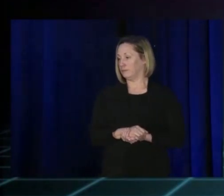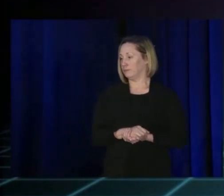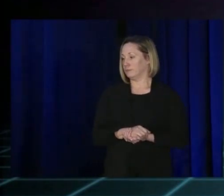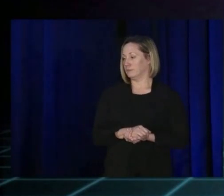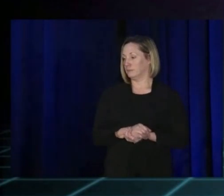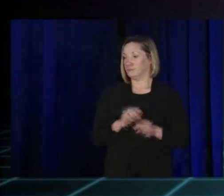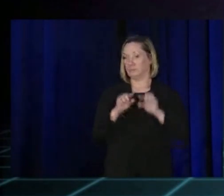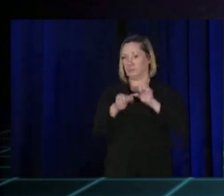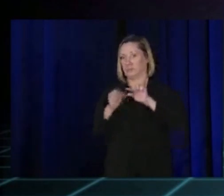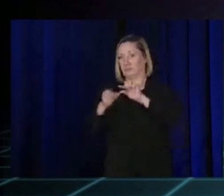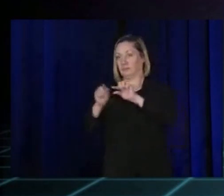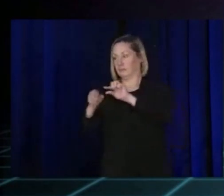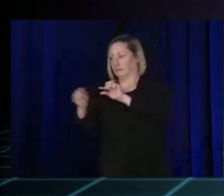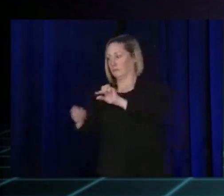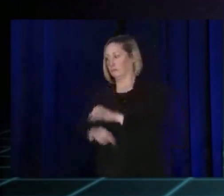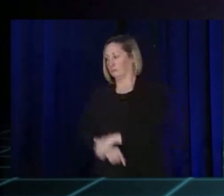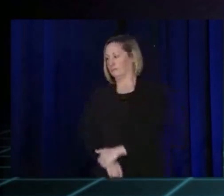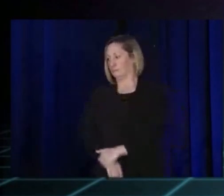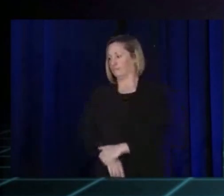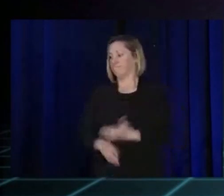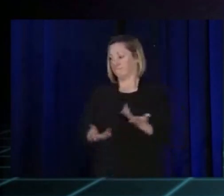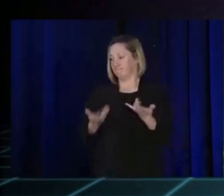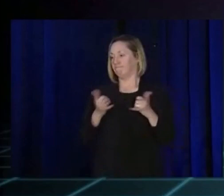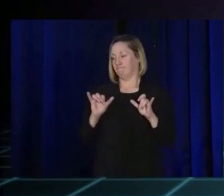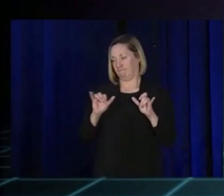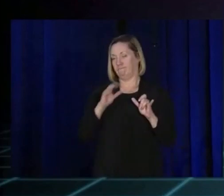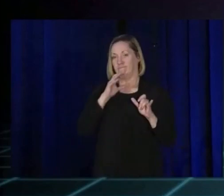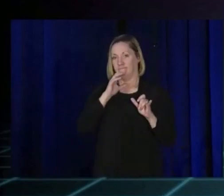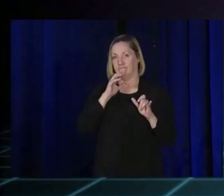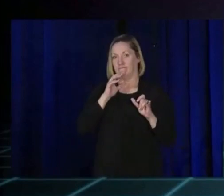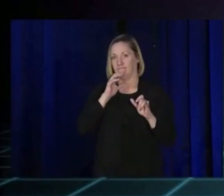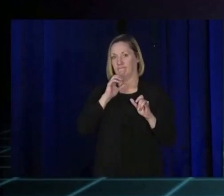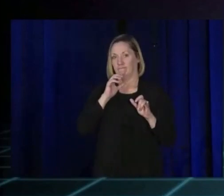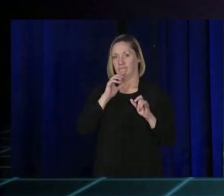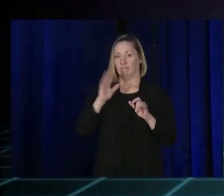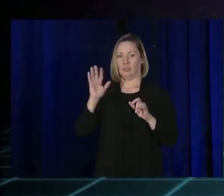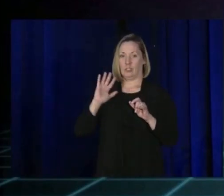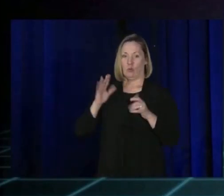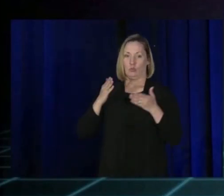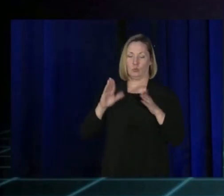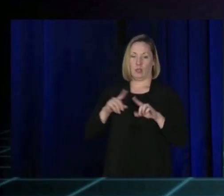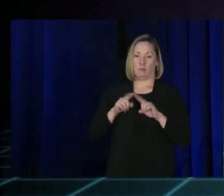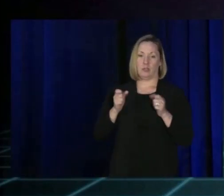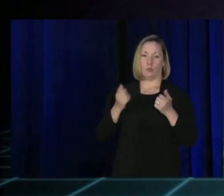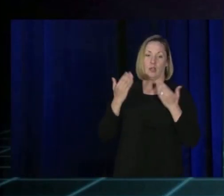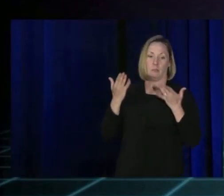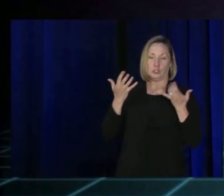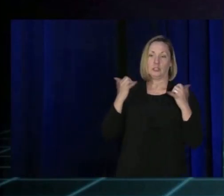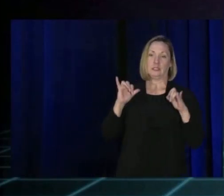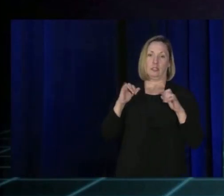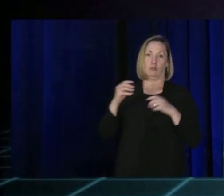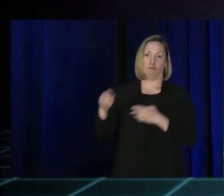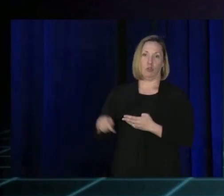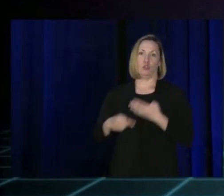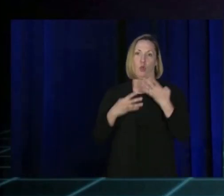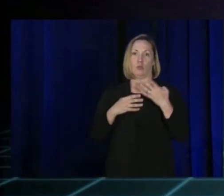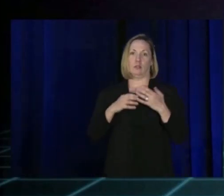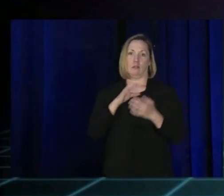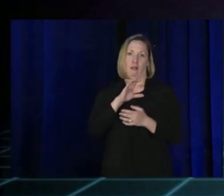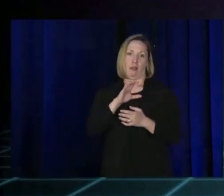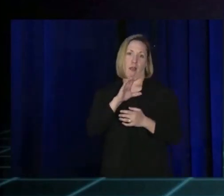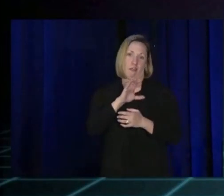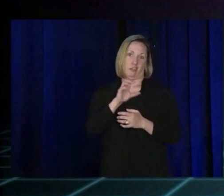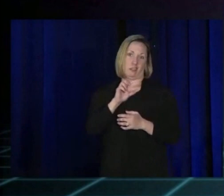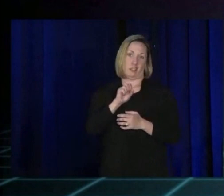still the old way. But the recommendation's still loaded on the client. So at least we still